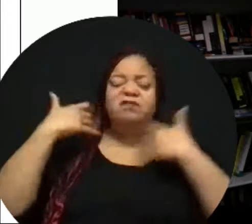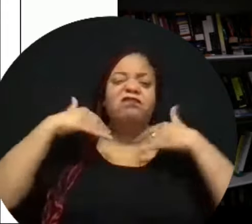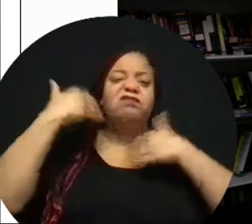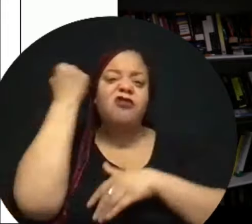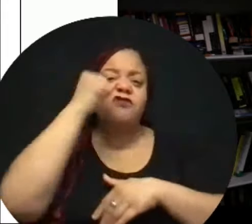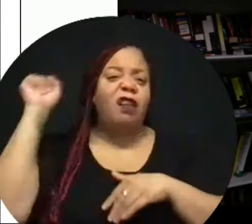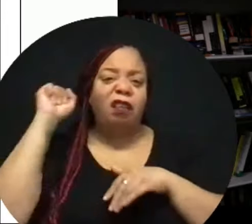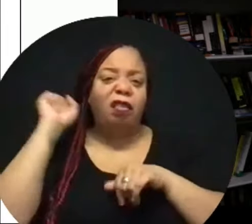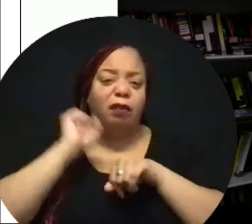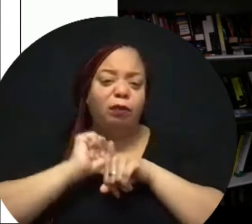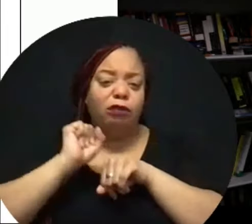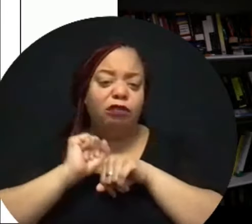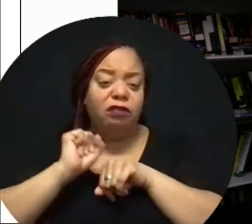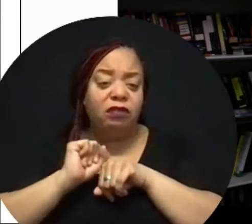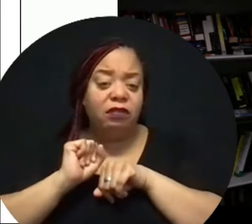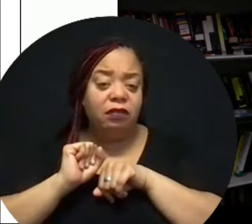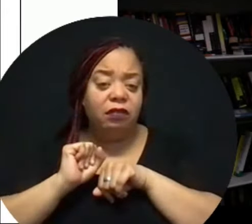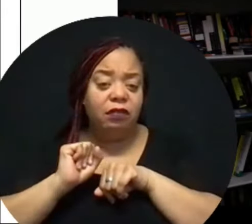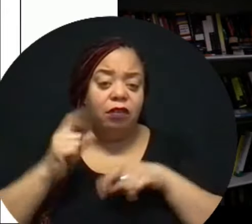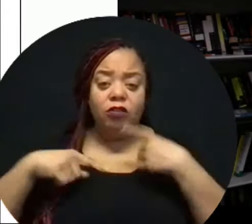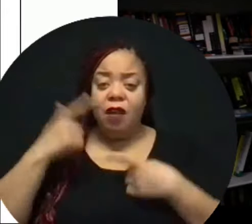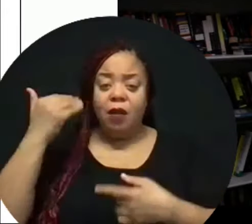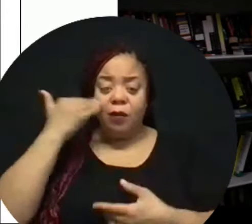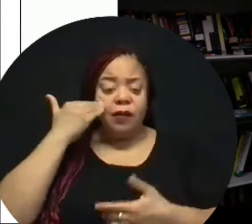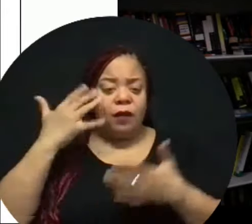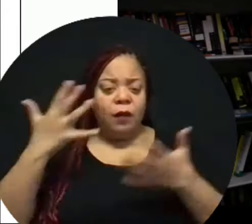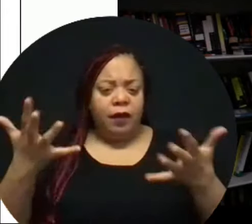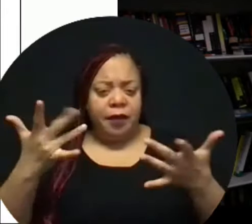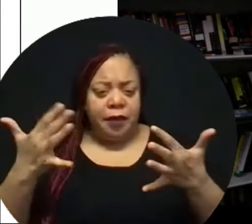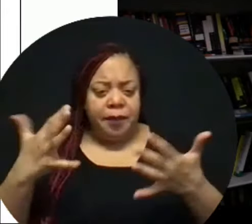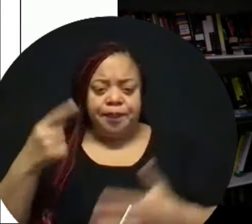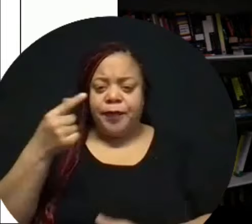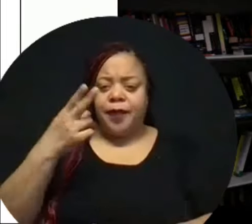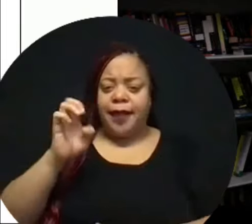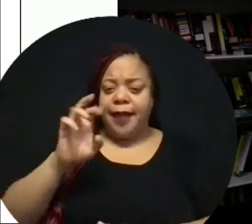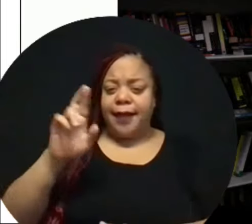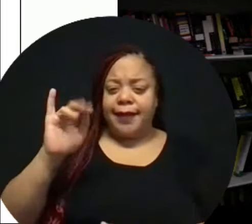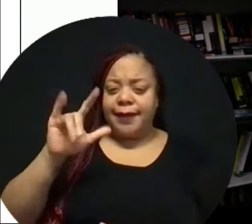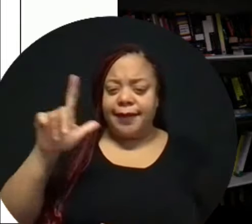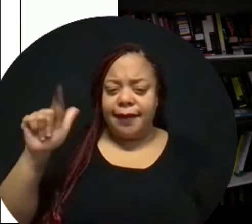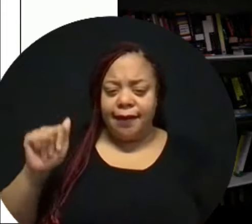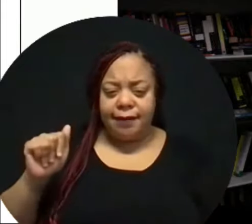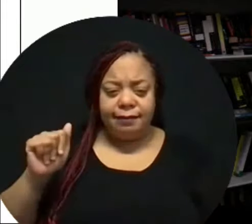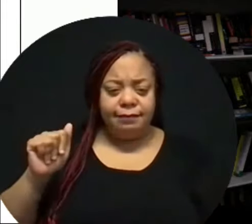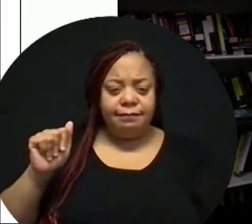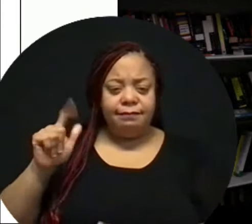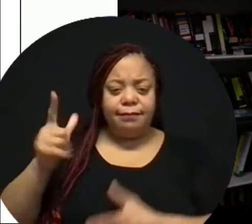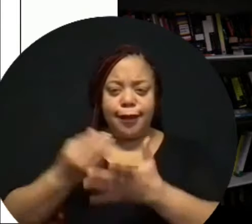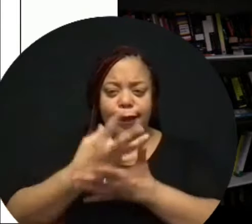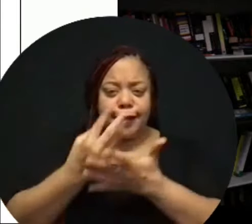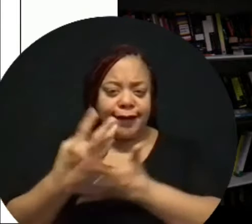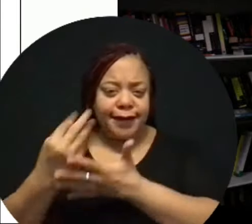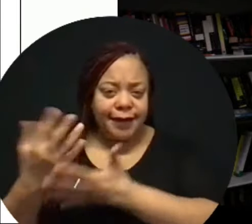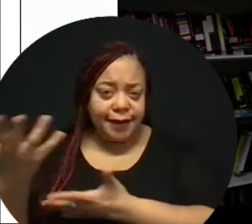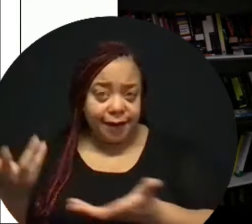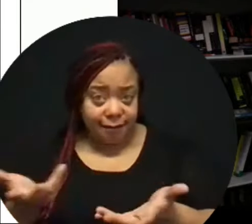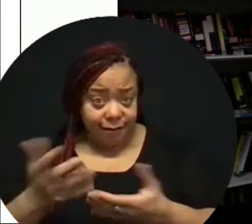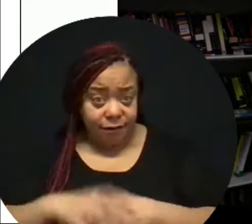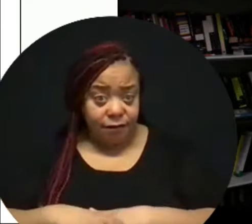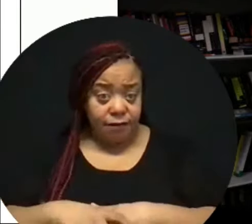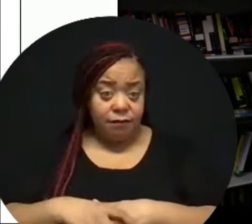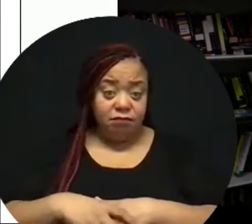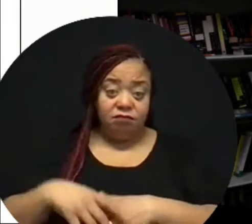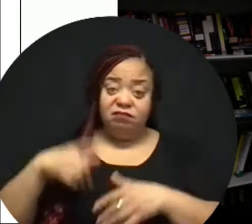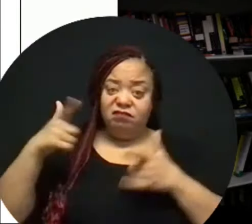guerrilla gardening, right? There's such a limited space in the township, that really takes the metaphor of prison inside and outside to